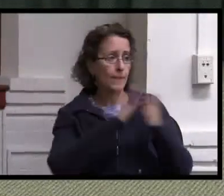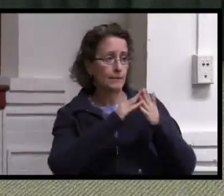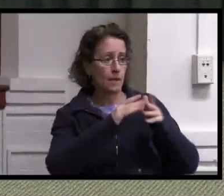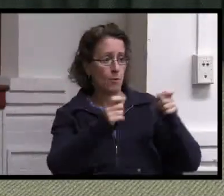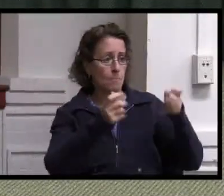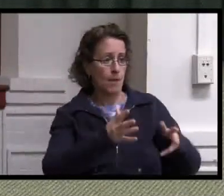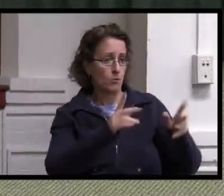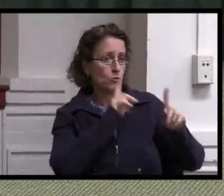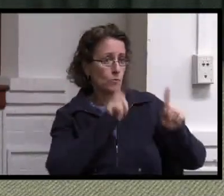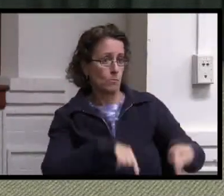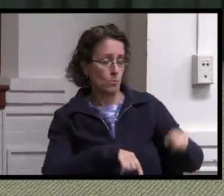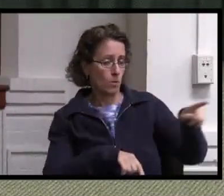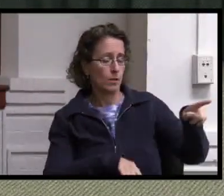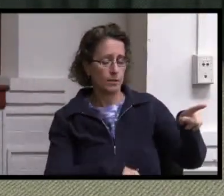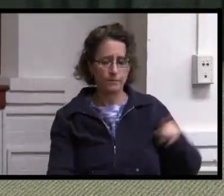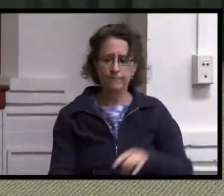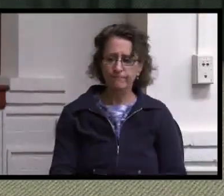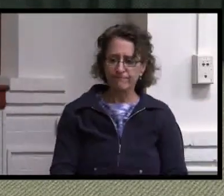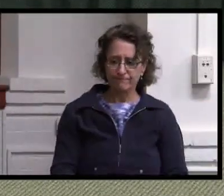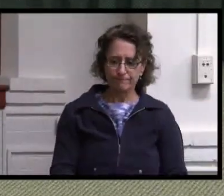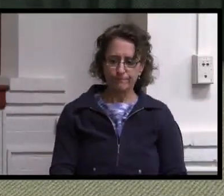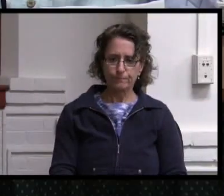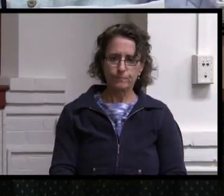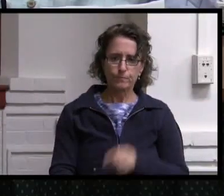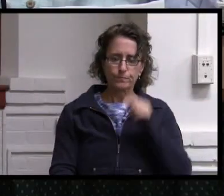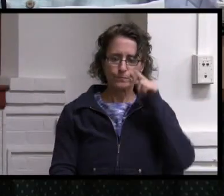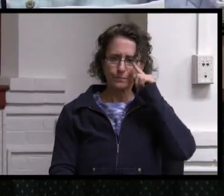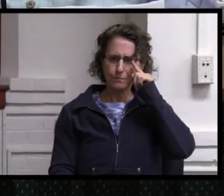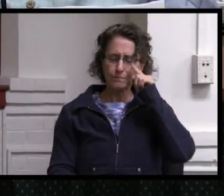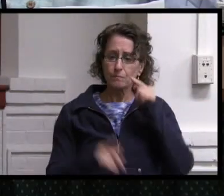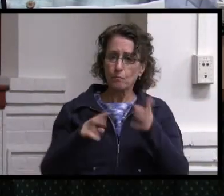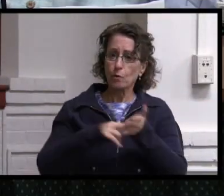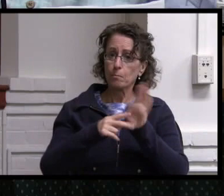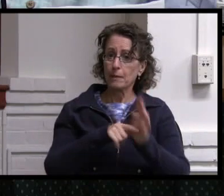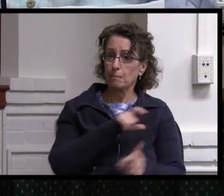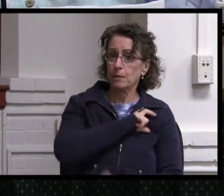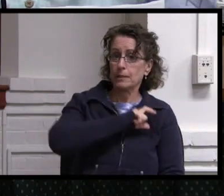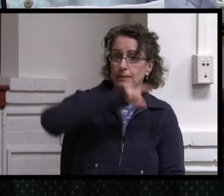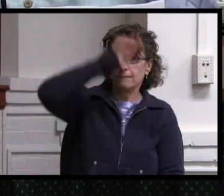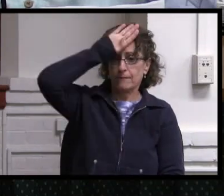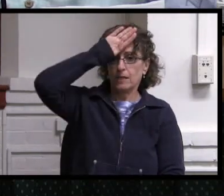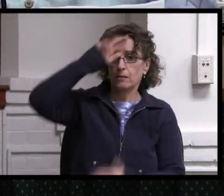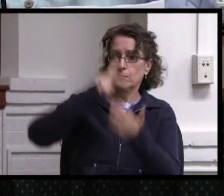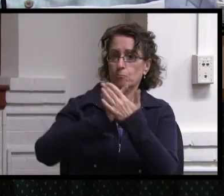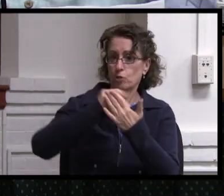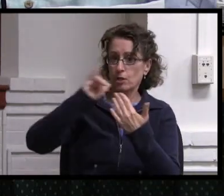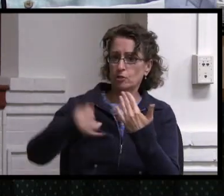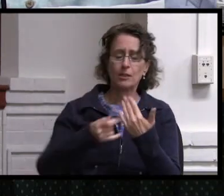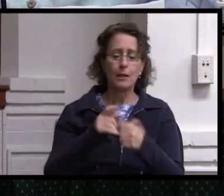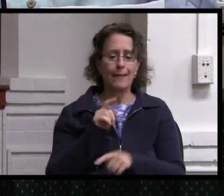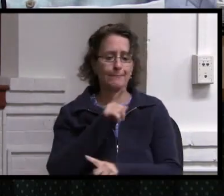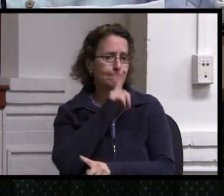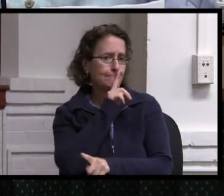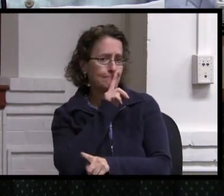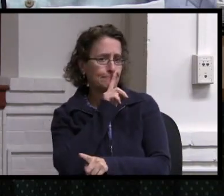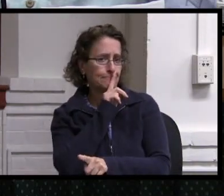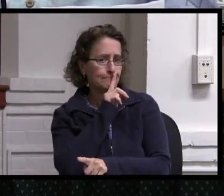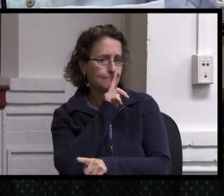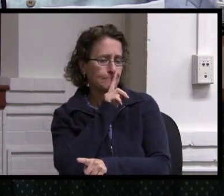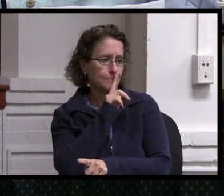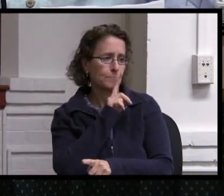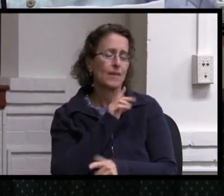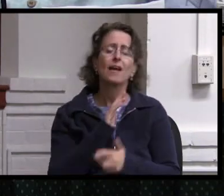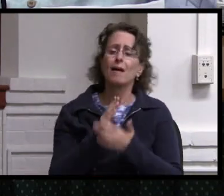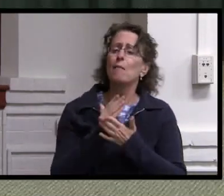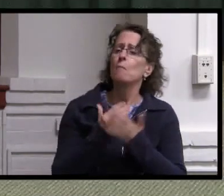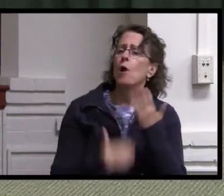then is he referring to the police fire project? I think so. It doesn't say. Maybe what we need to do is when he gets back